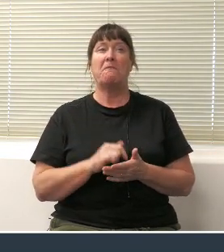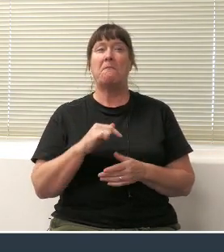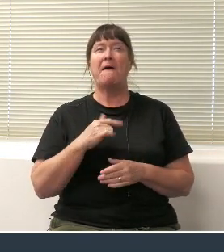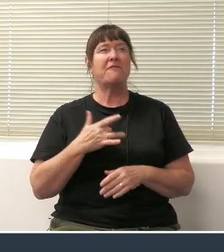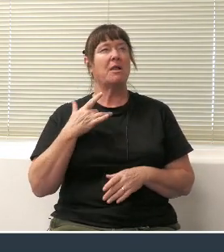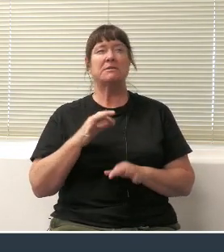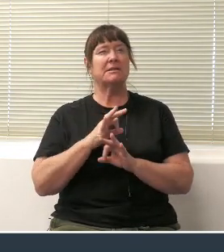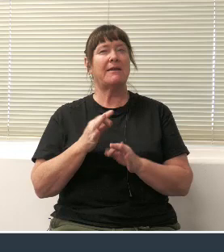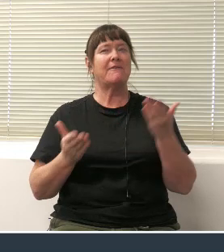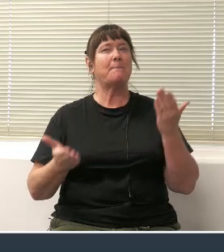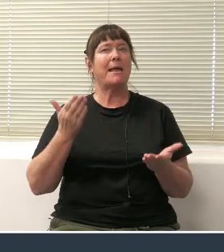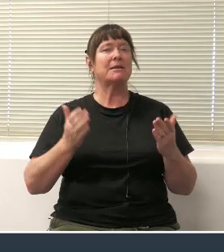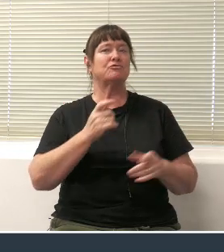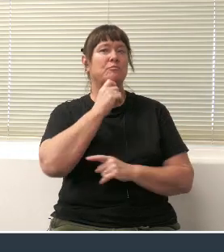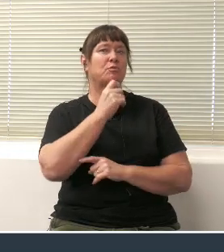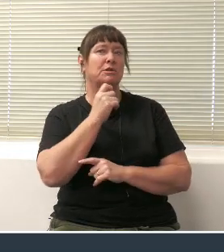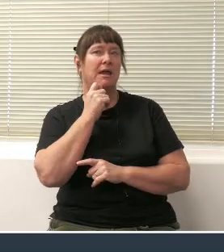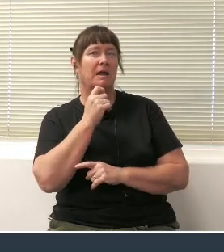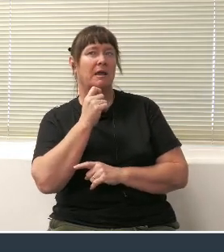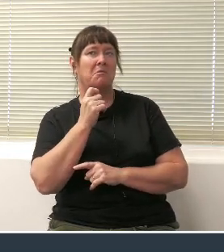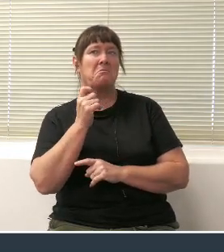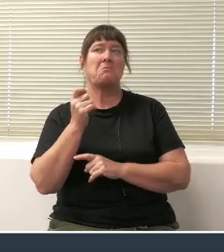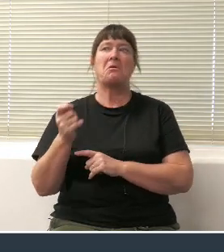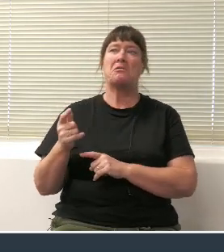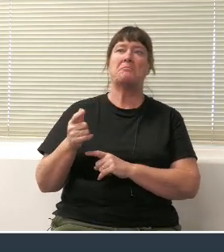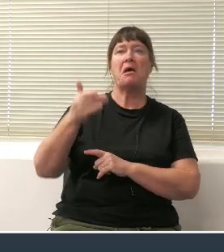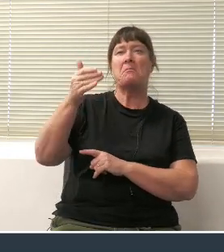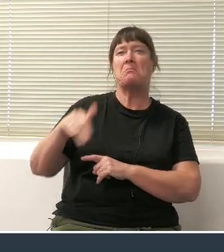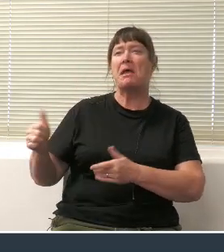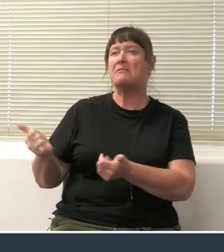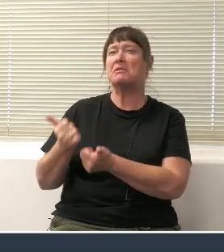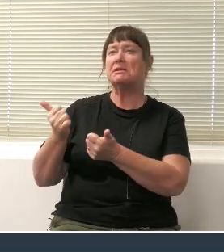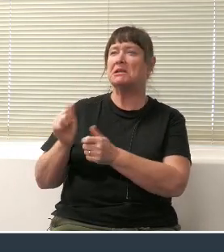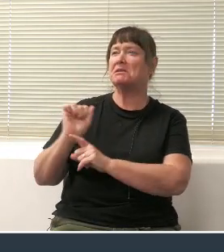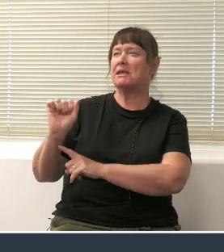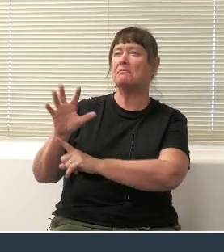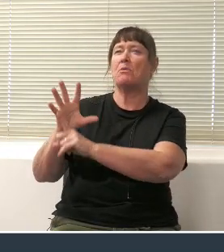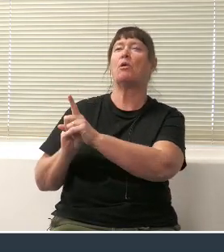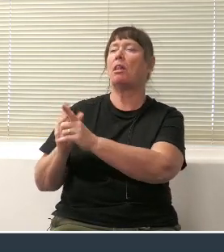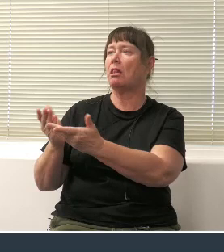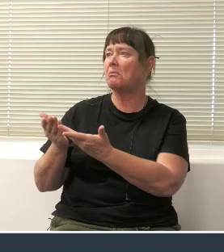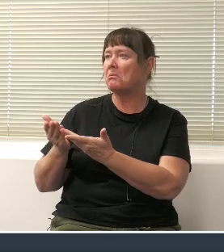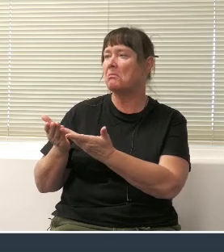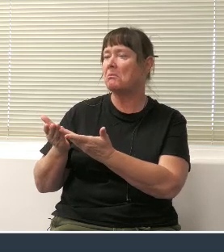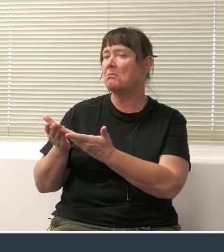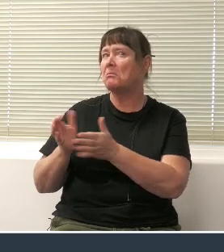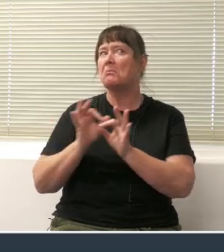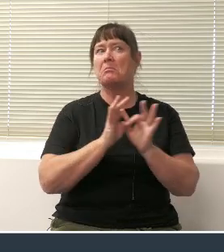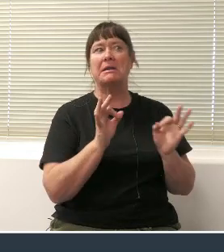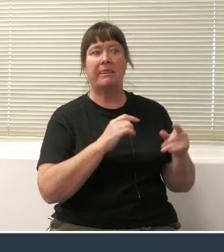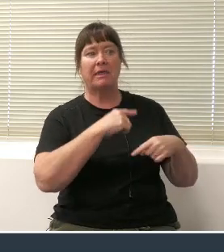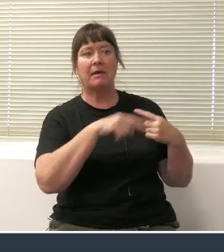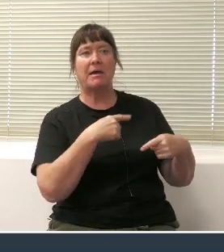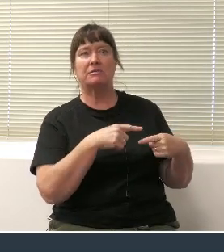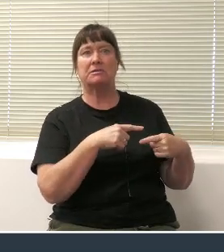balanced reporting. We heard about the Bay of Plenty model, but we didn't hear